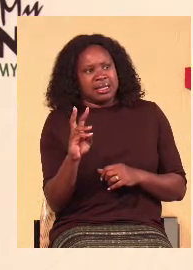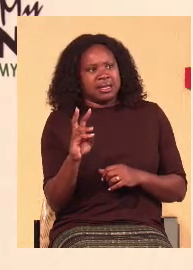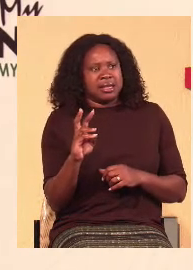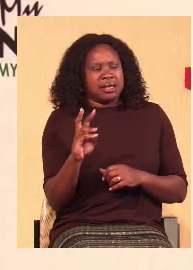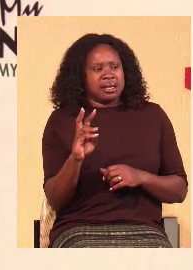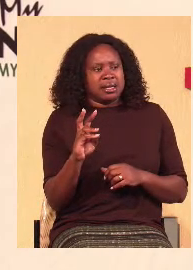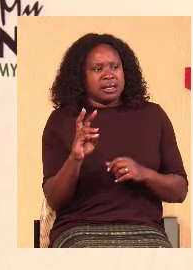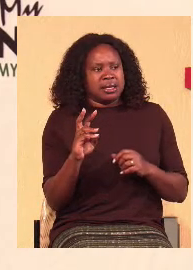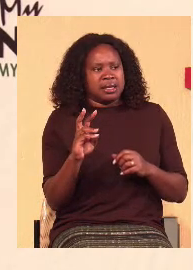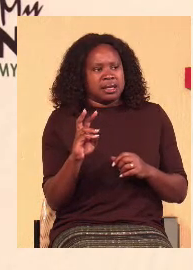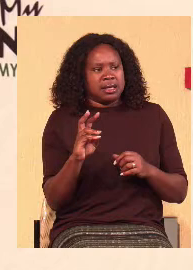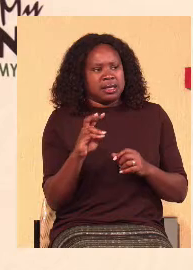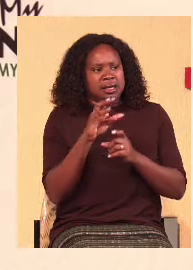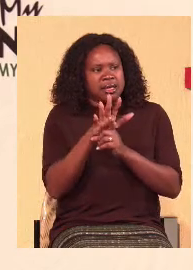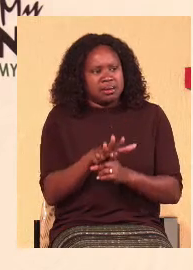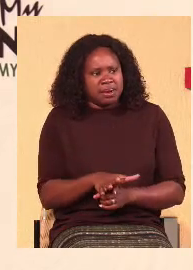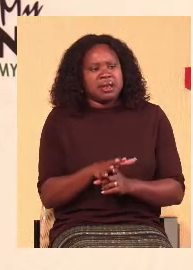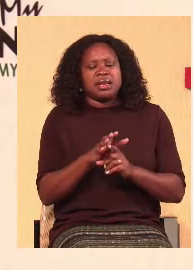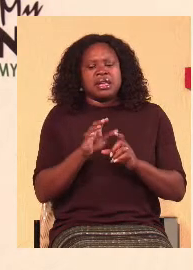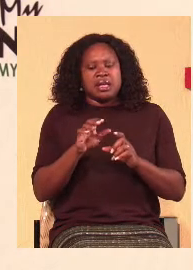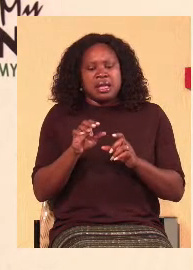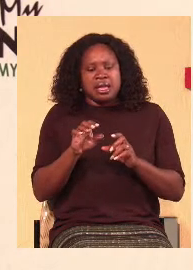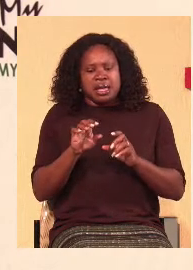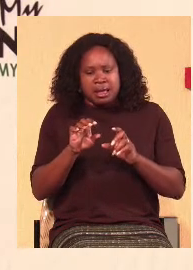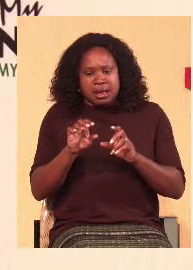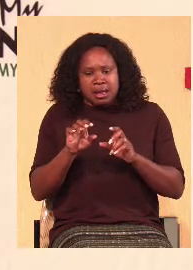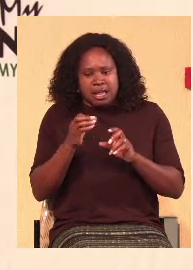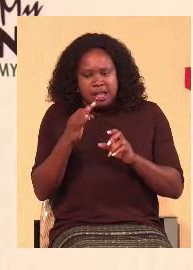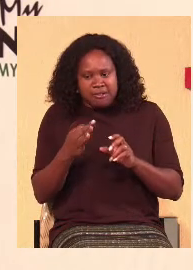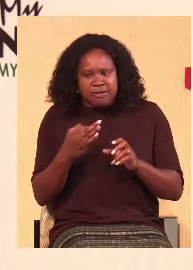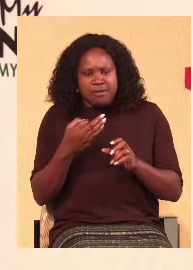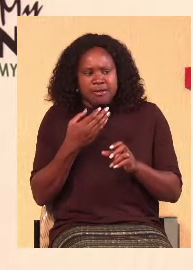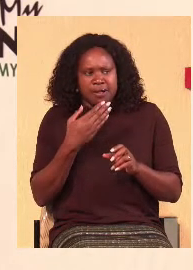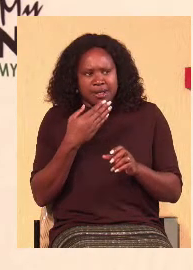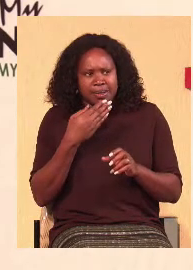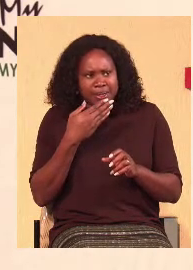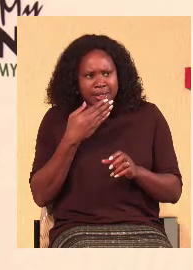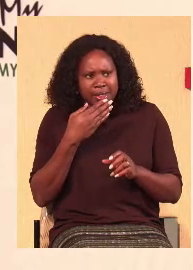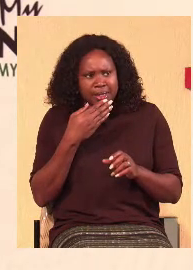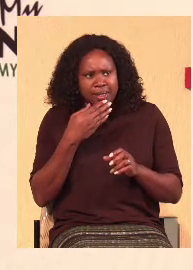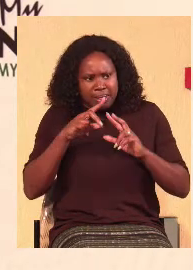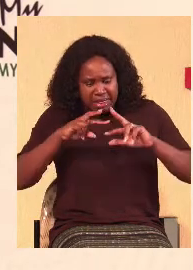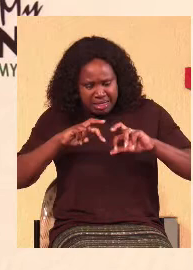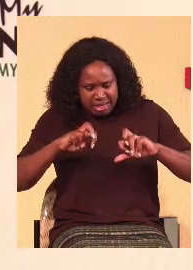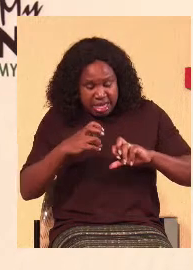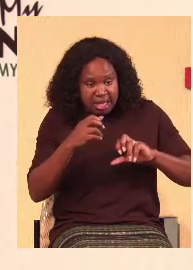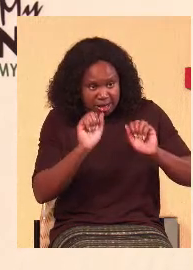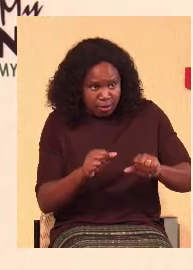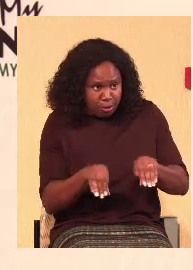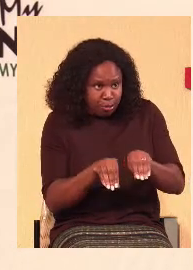runs as long as there are specimens to be tested. The reason why we are not doing